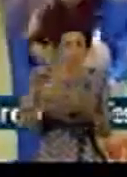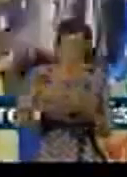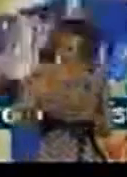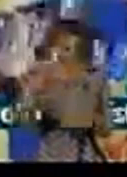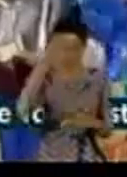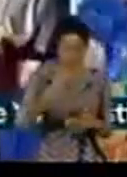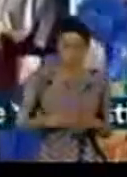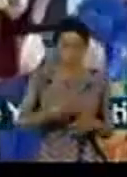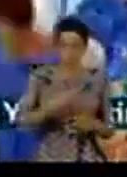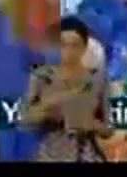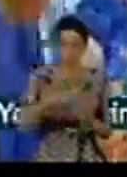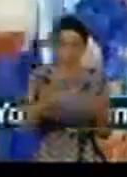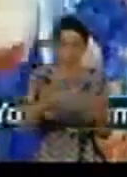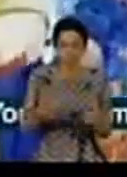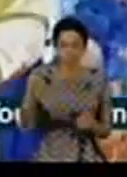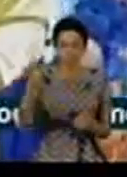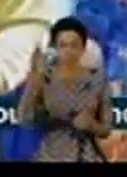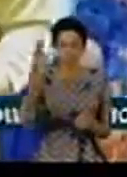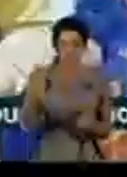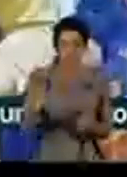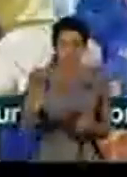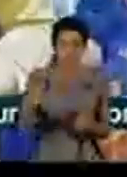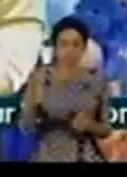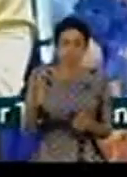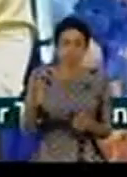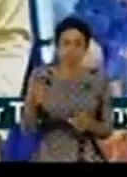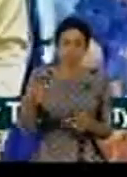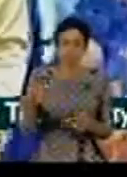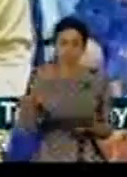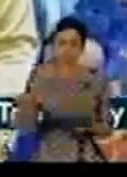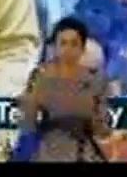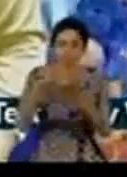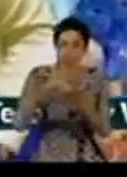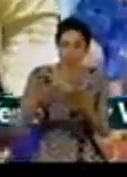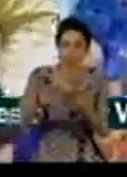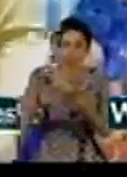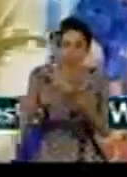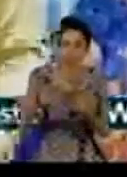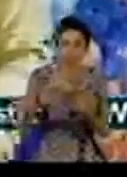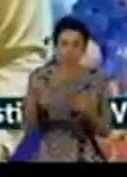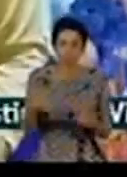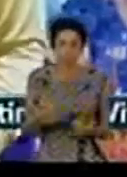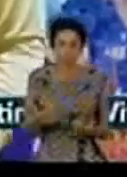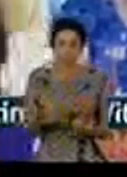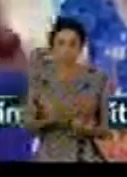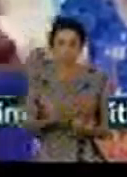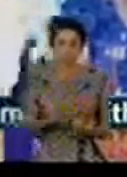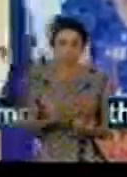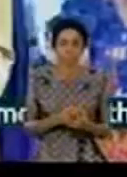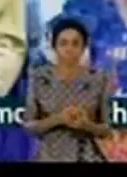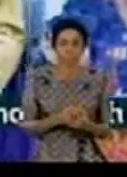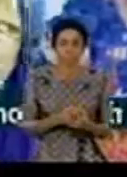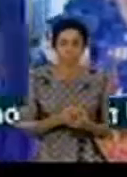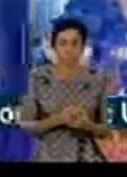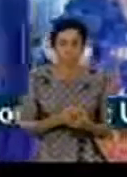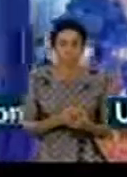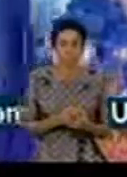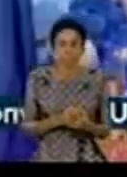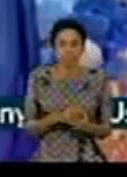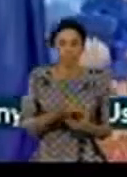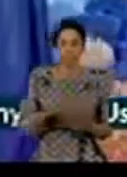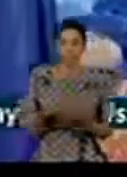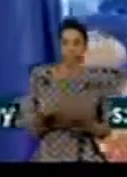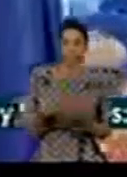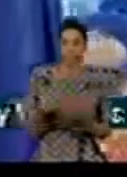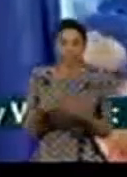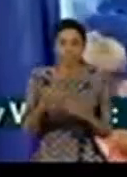that we have. And the power of God struck me and I began to weep. In that weeping, he began to minister. After